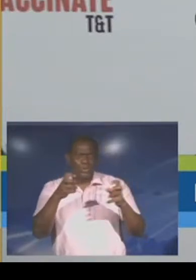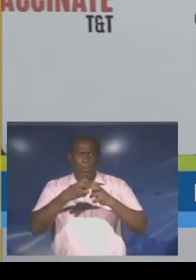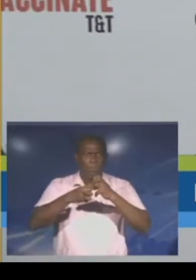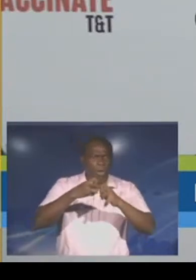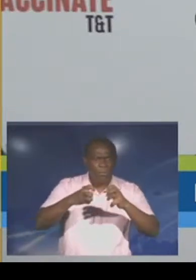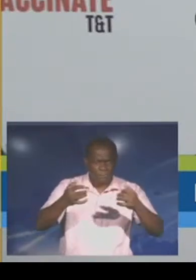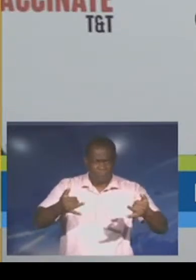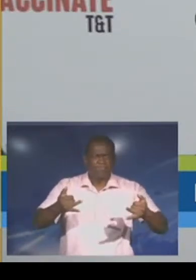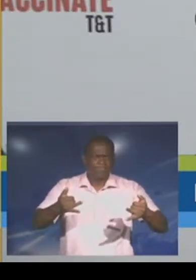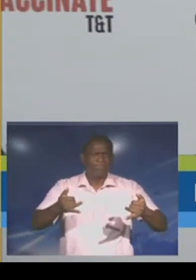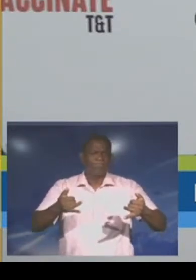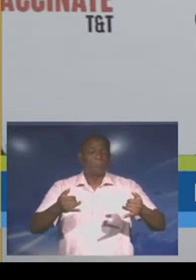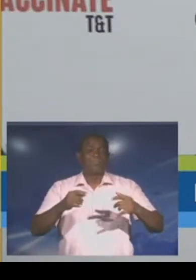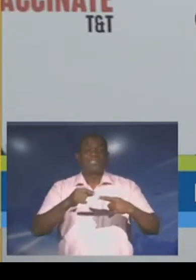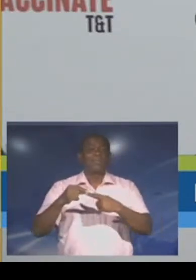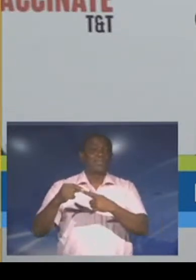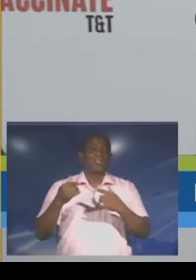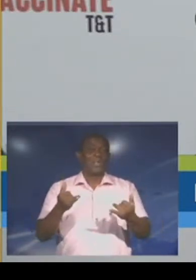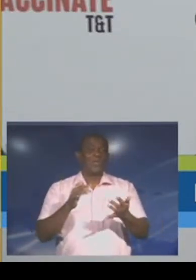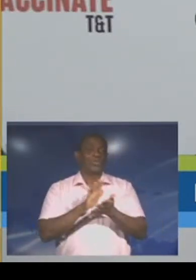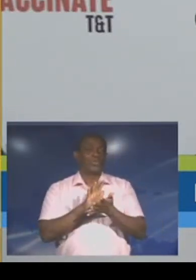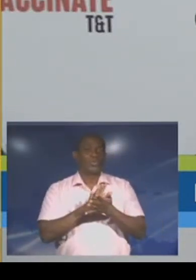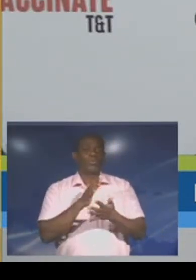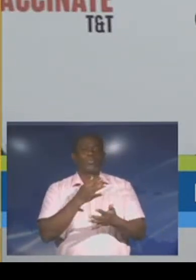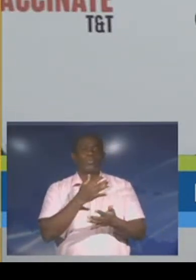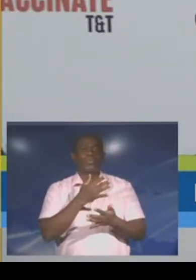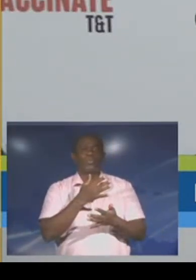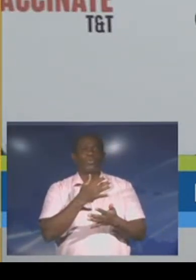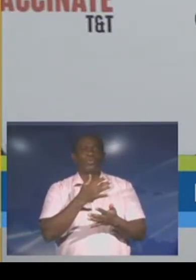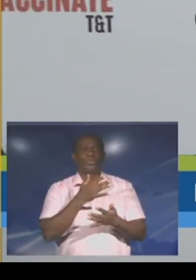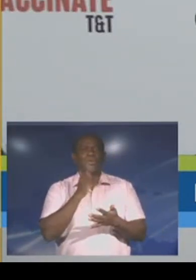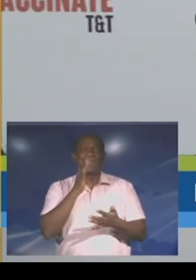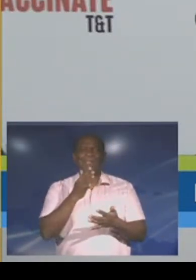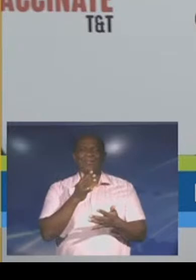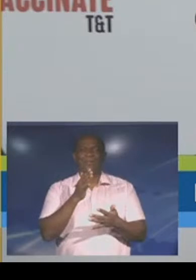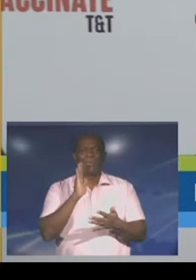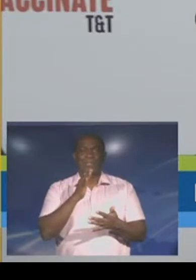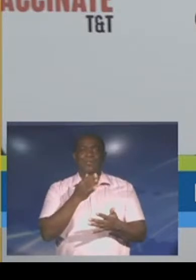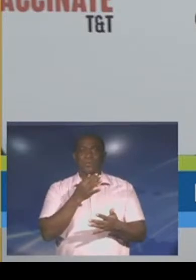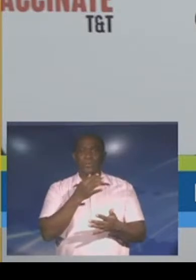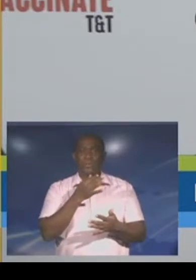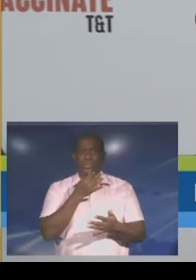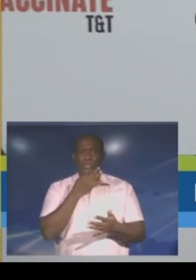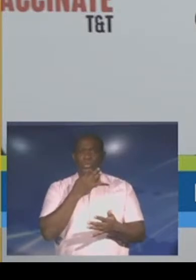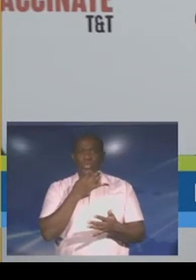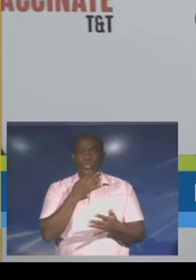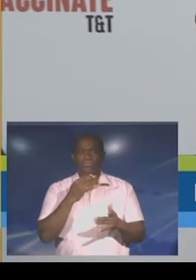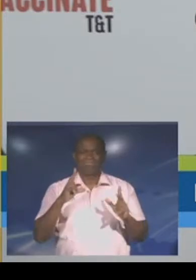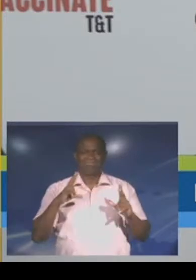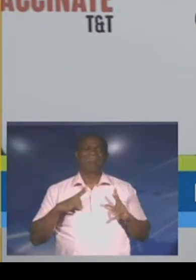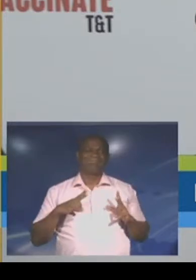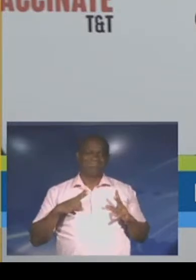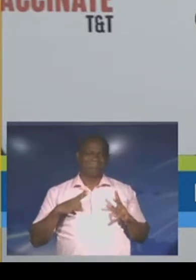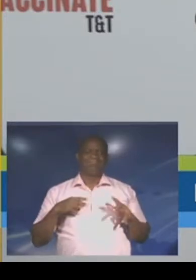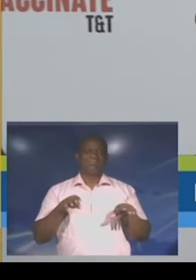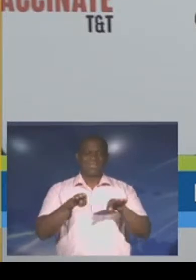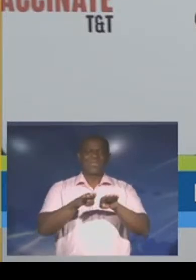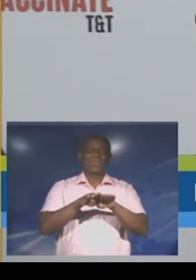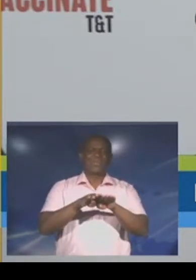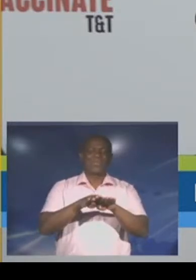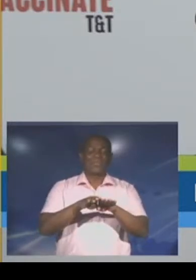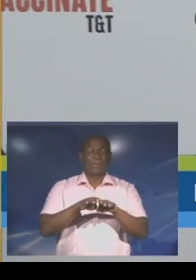that schools are going to be closed or closed. And the issue of